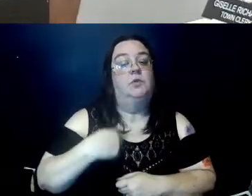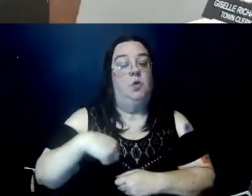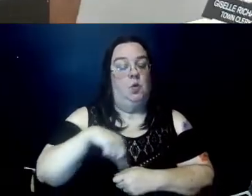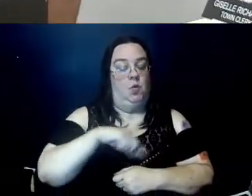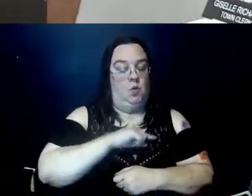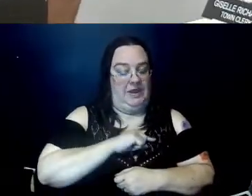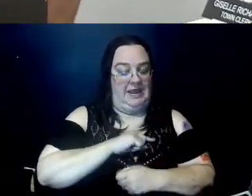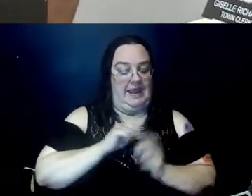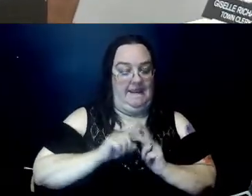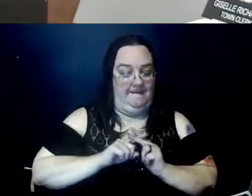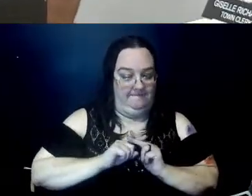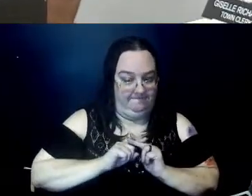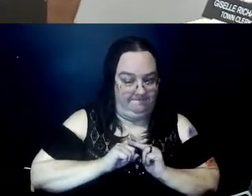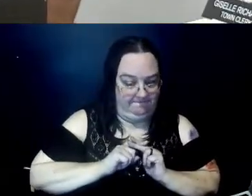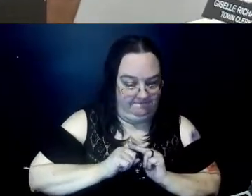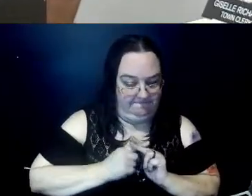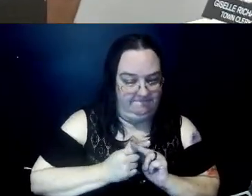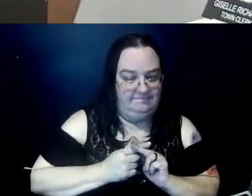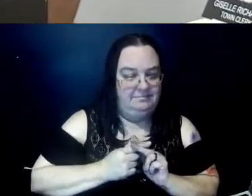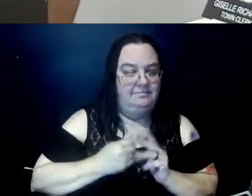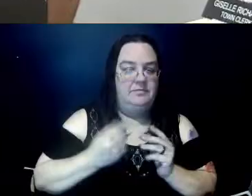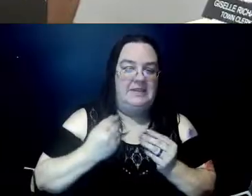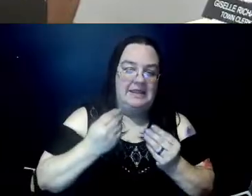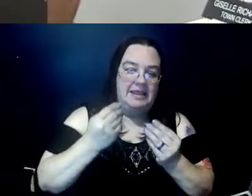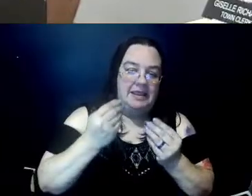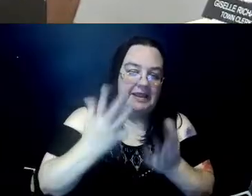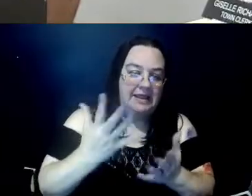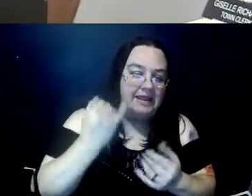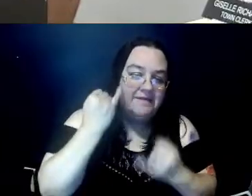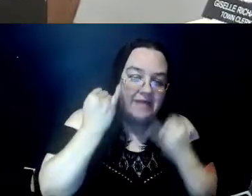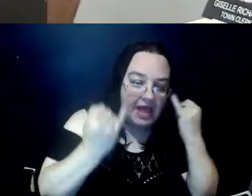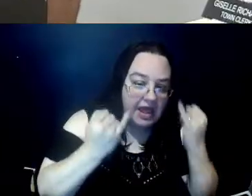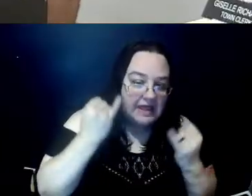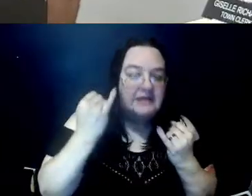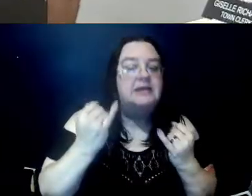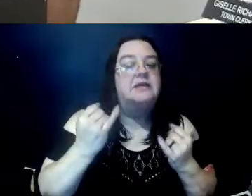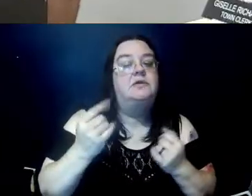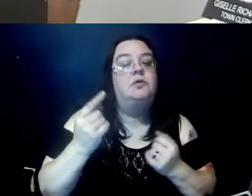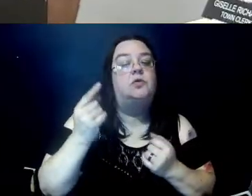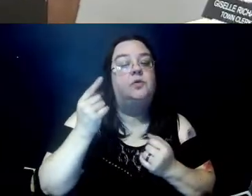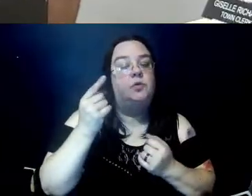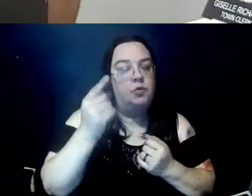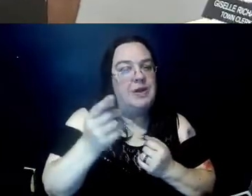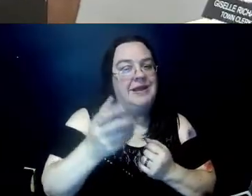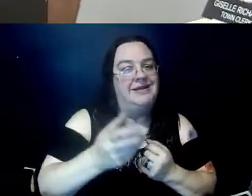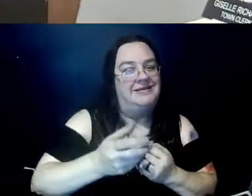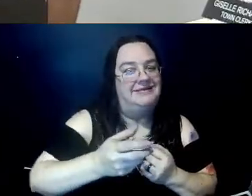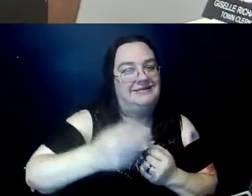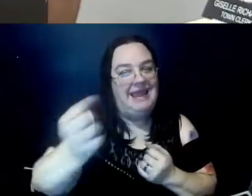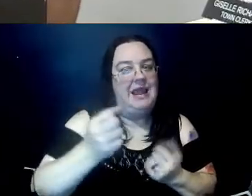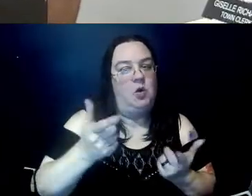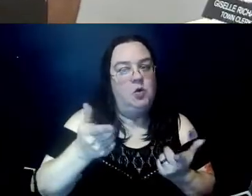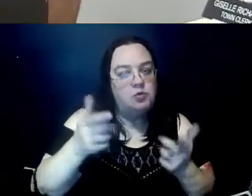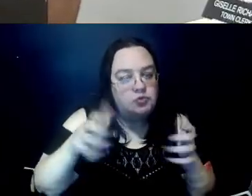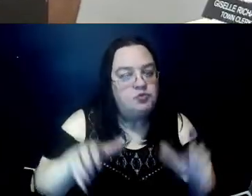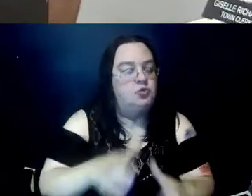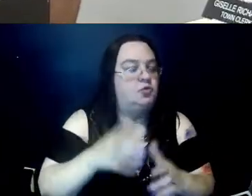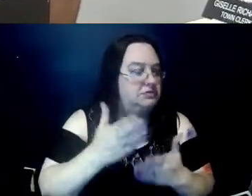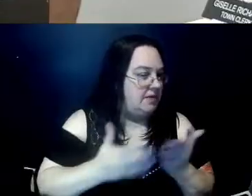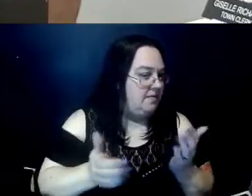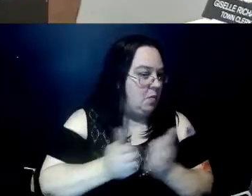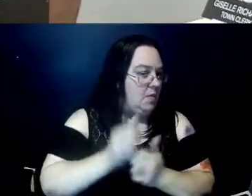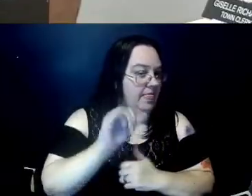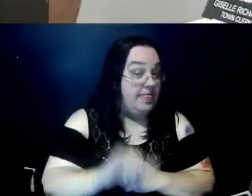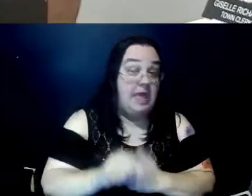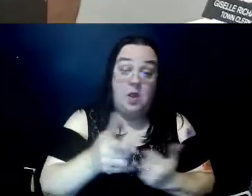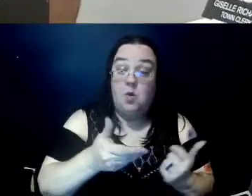seeds, we give the ideas, you take them and run with them. You're welcome to